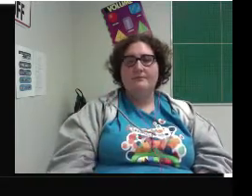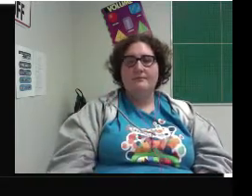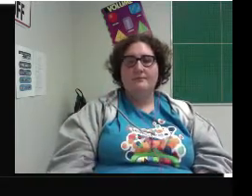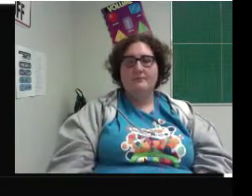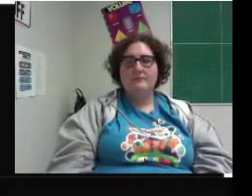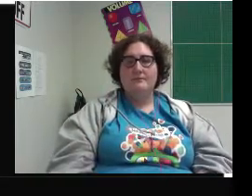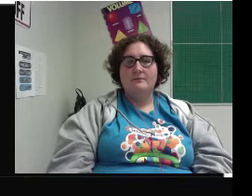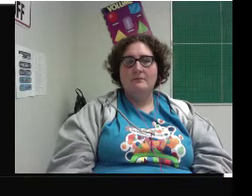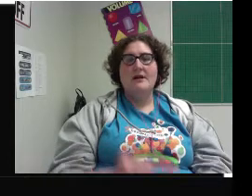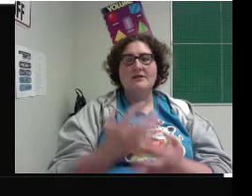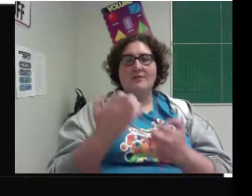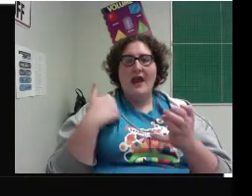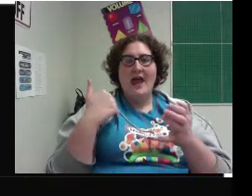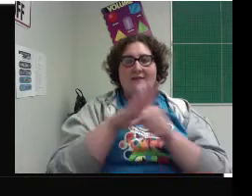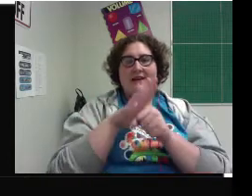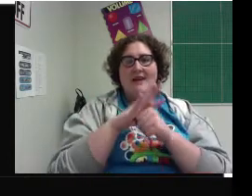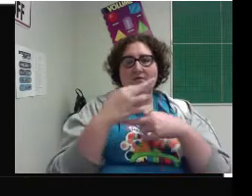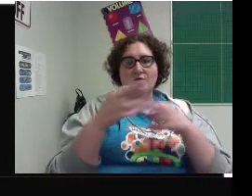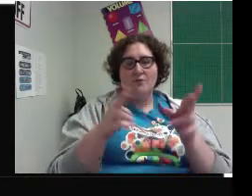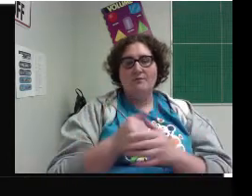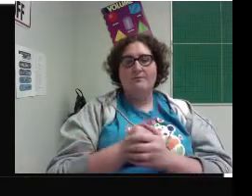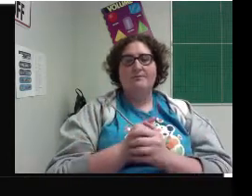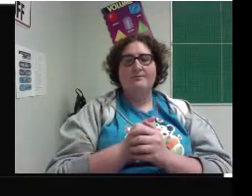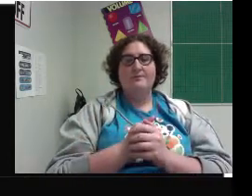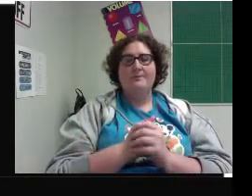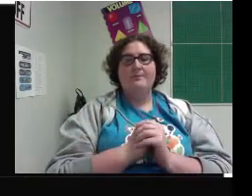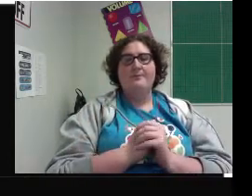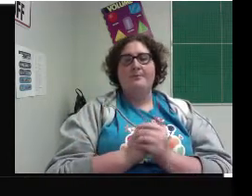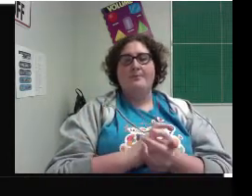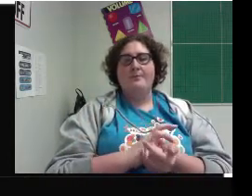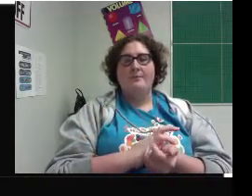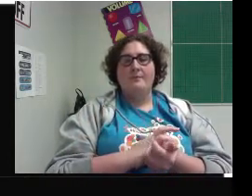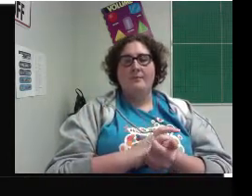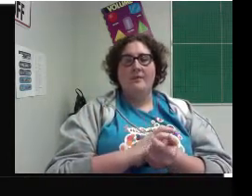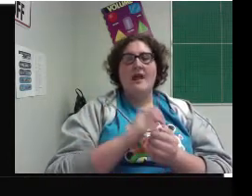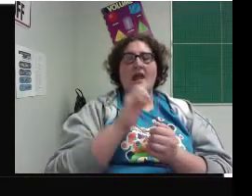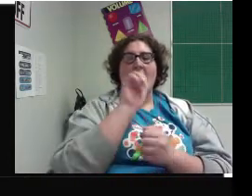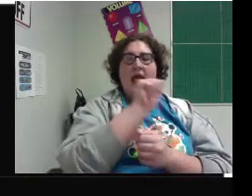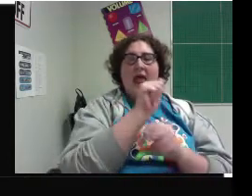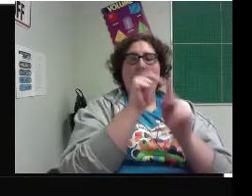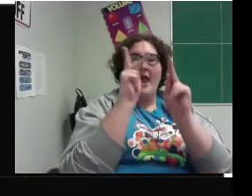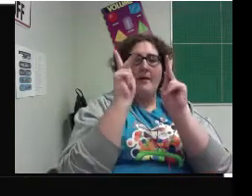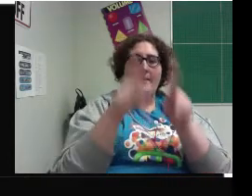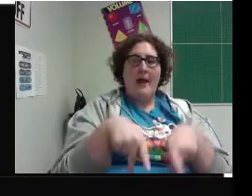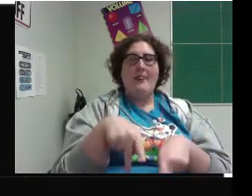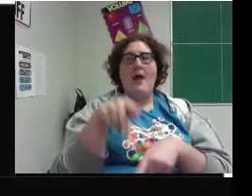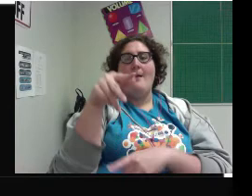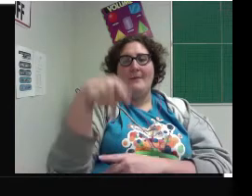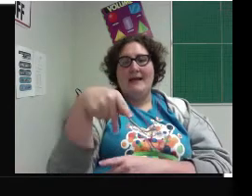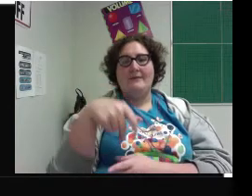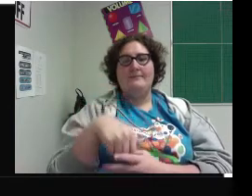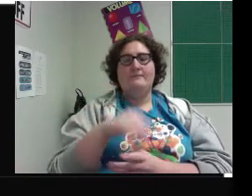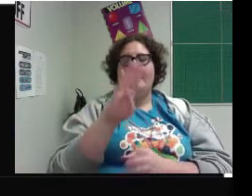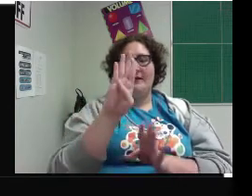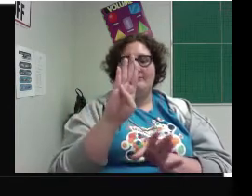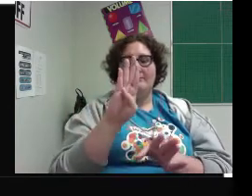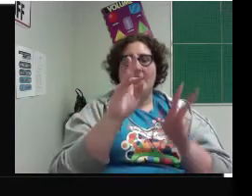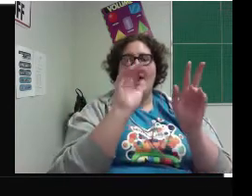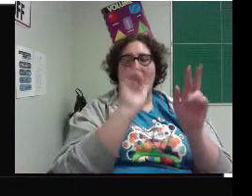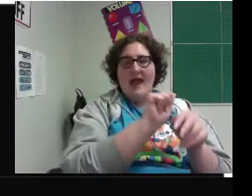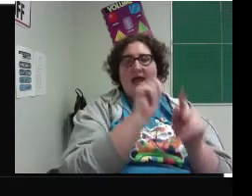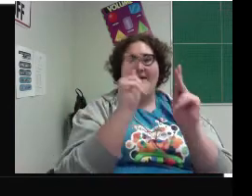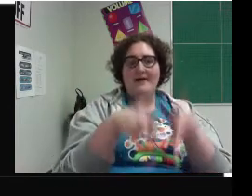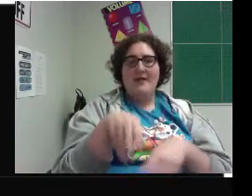I just want to make sure I have enough room. That's why I'm putting it all up here like this. A is parallel to B. That was